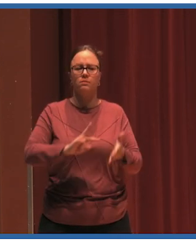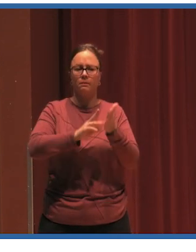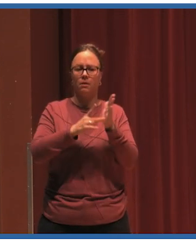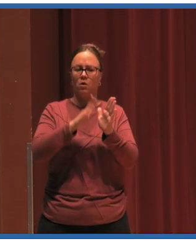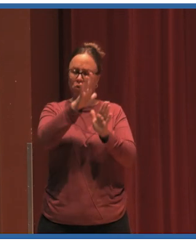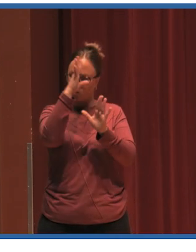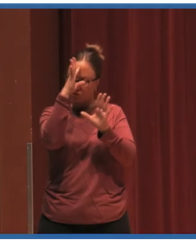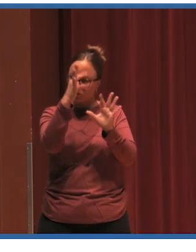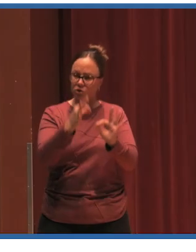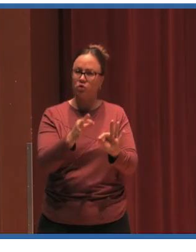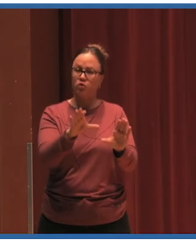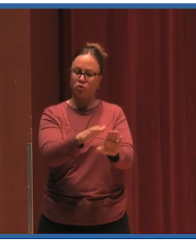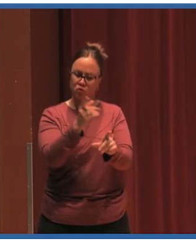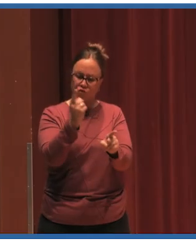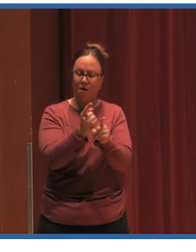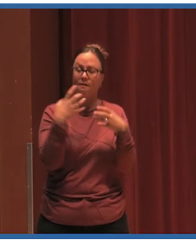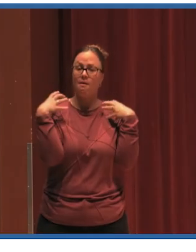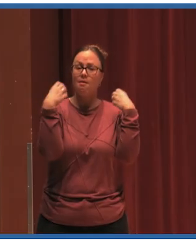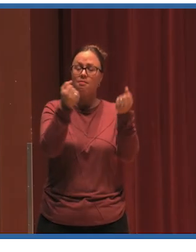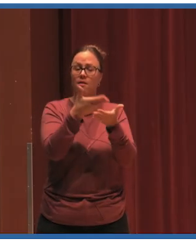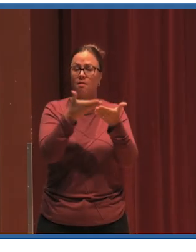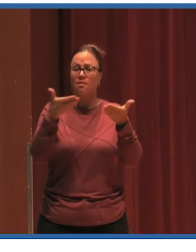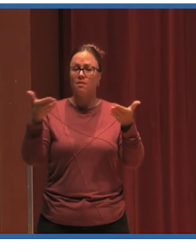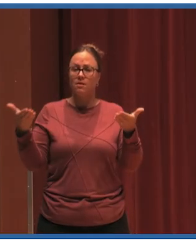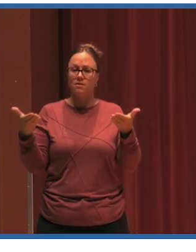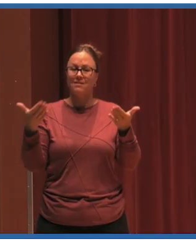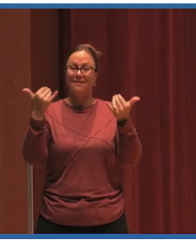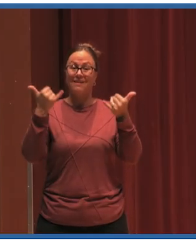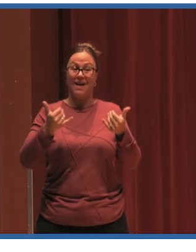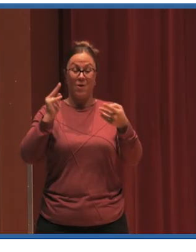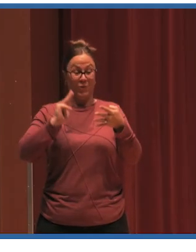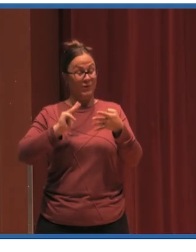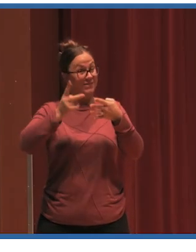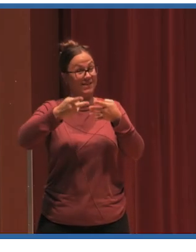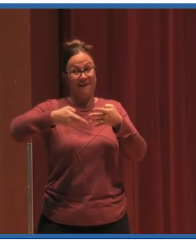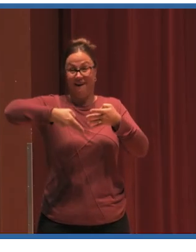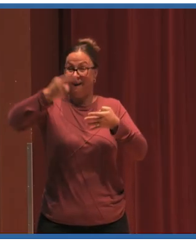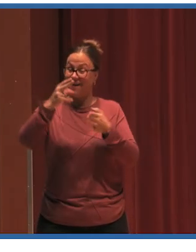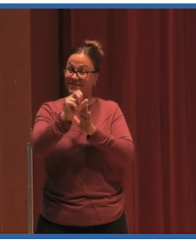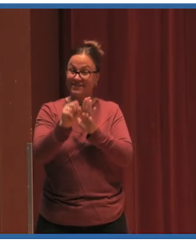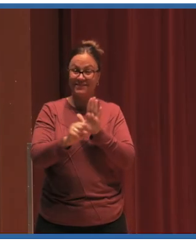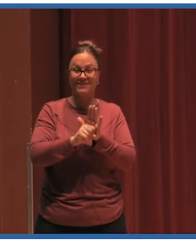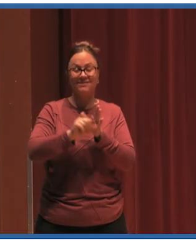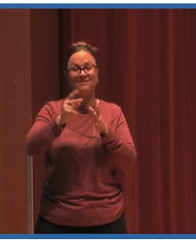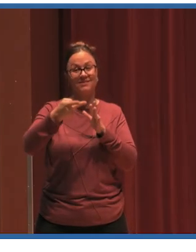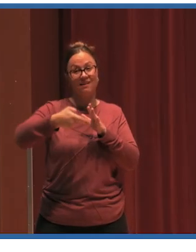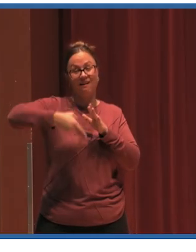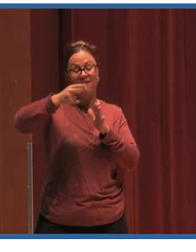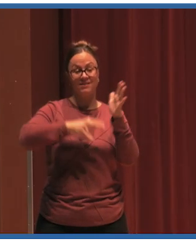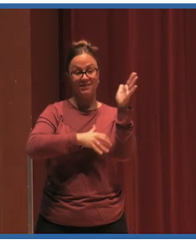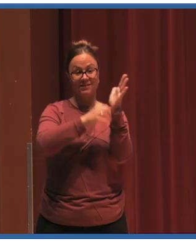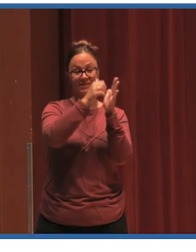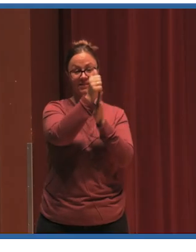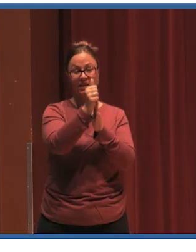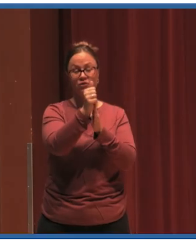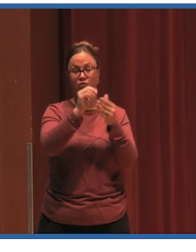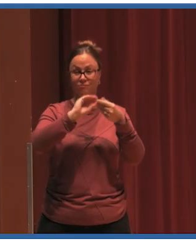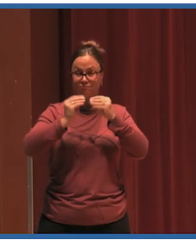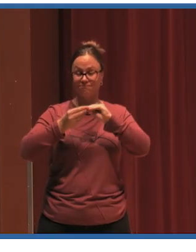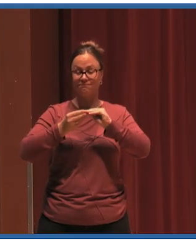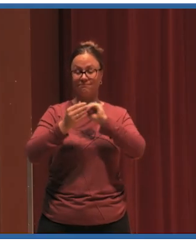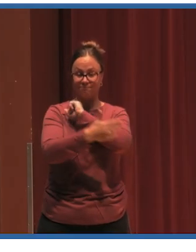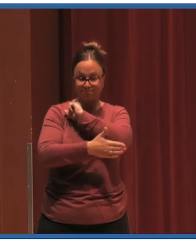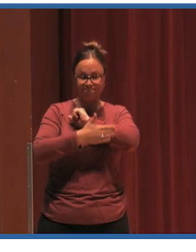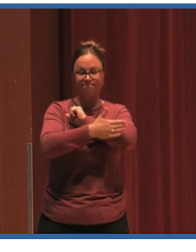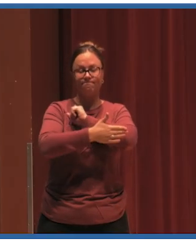and to do the healthy thing is what got us to be the second highest state with the second highest cancer incidence rate in the country.